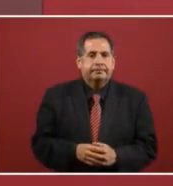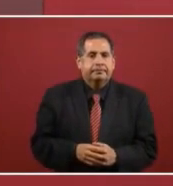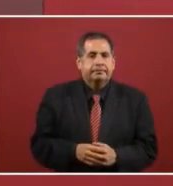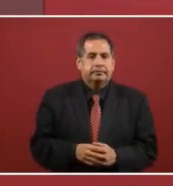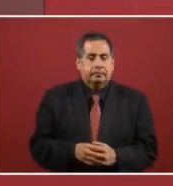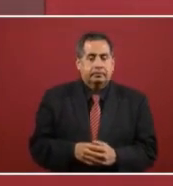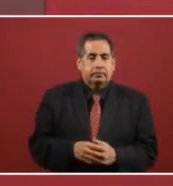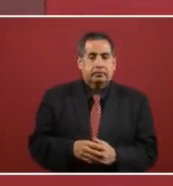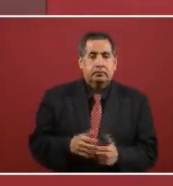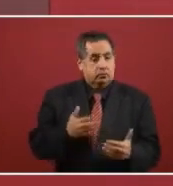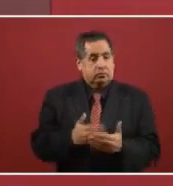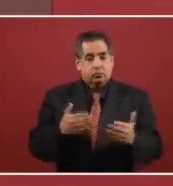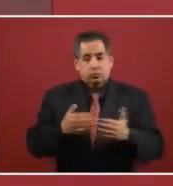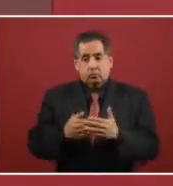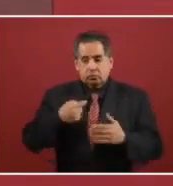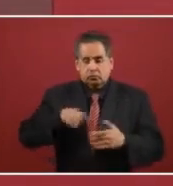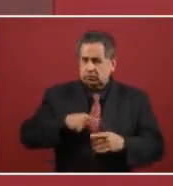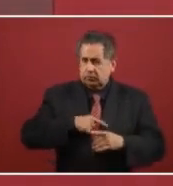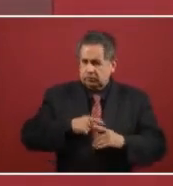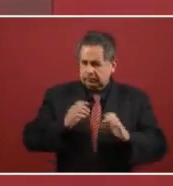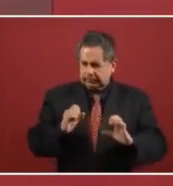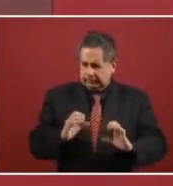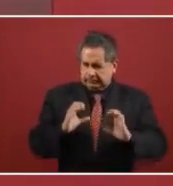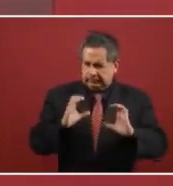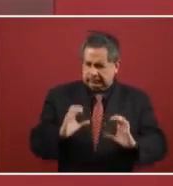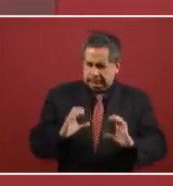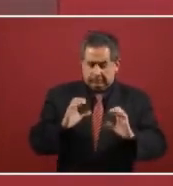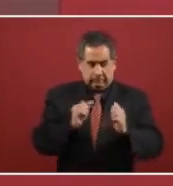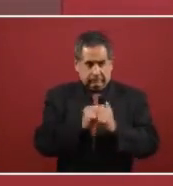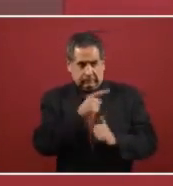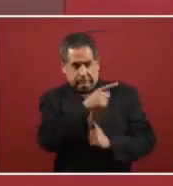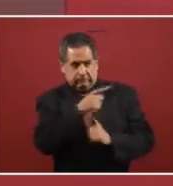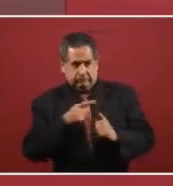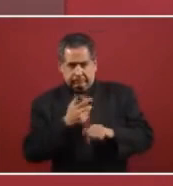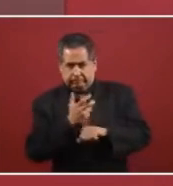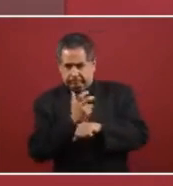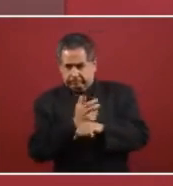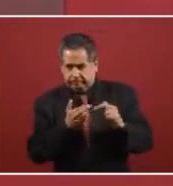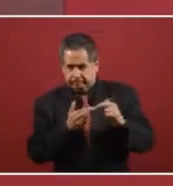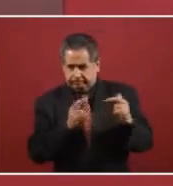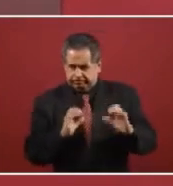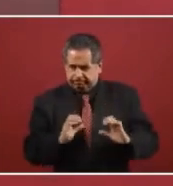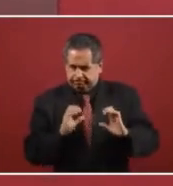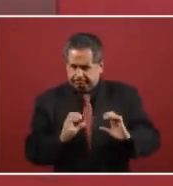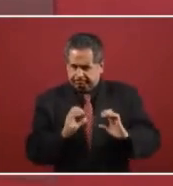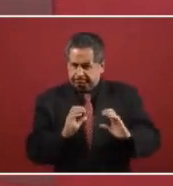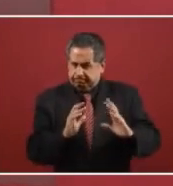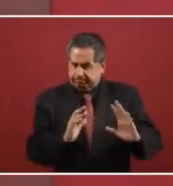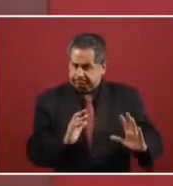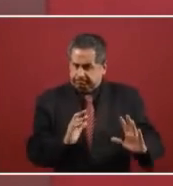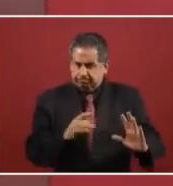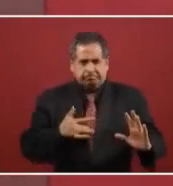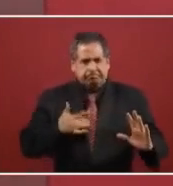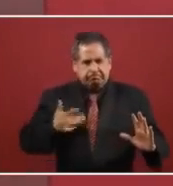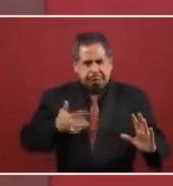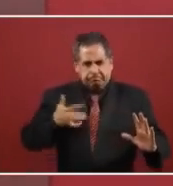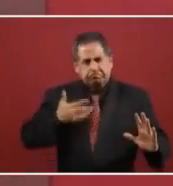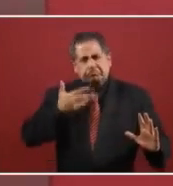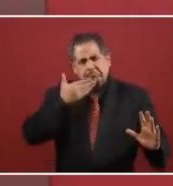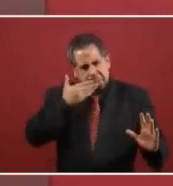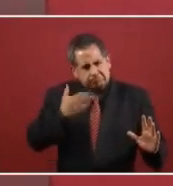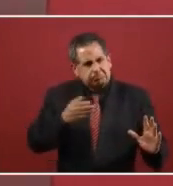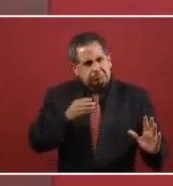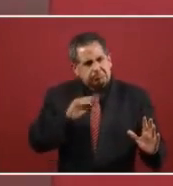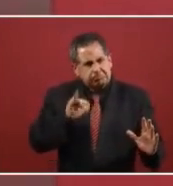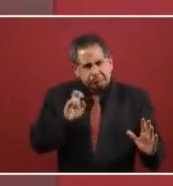Y estamos ahora teniendo mucho cuidado And con we eso. are now taking very much precaution regarding that. And I feel that we are doing